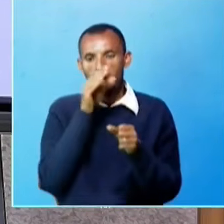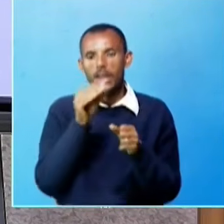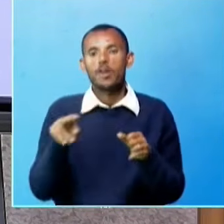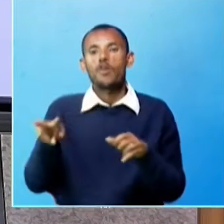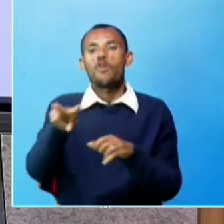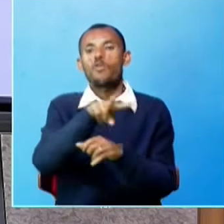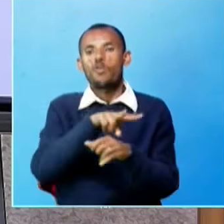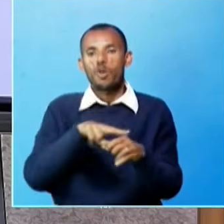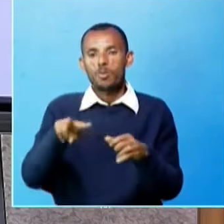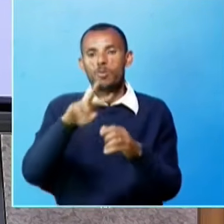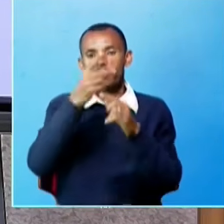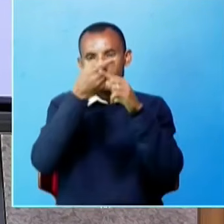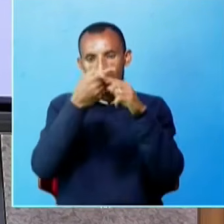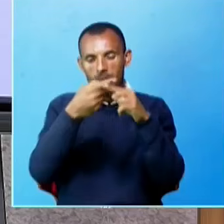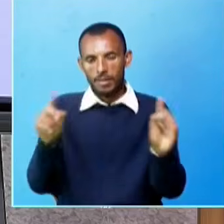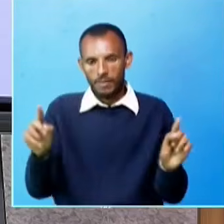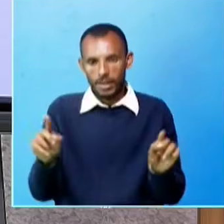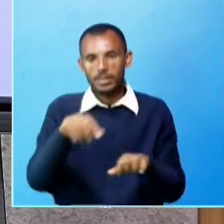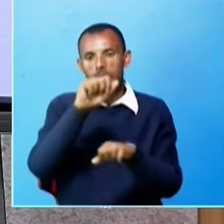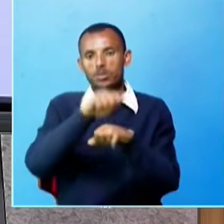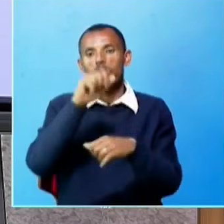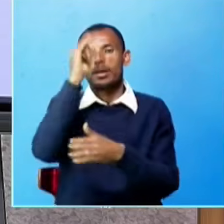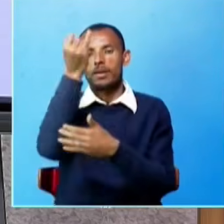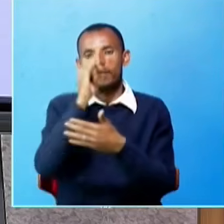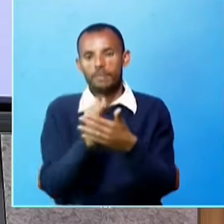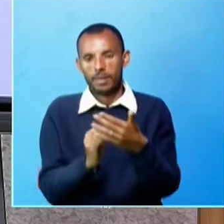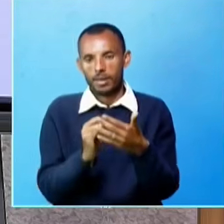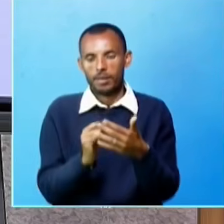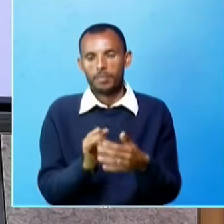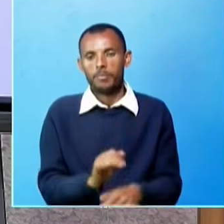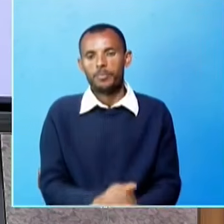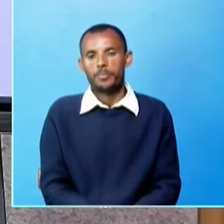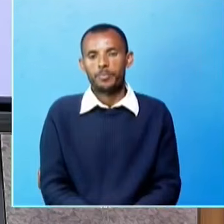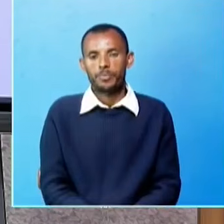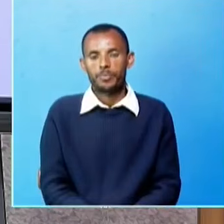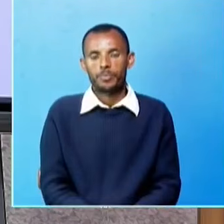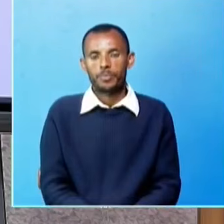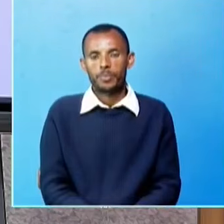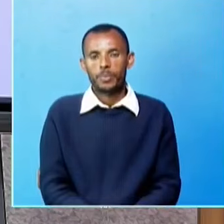of the different solid figures. Okay?